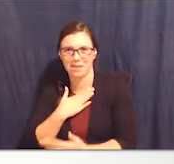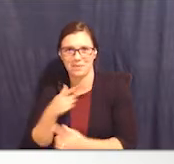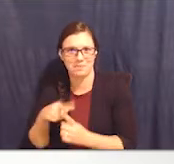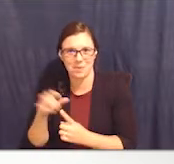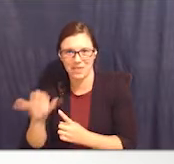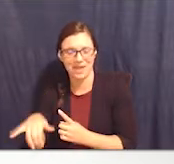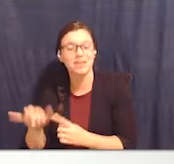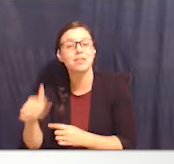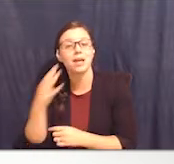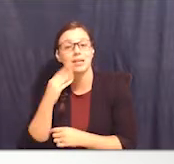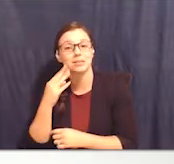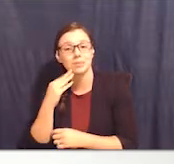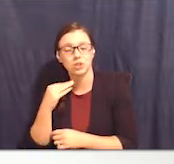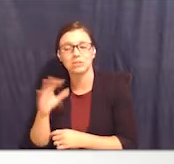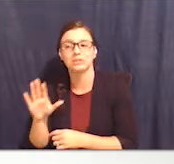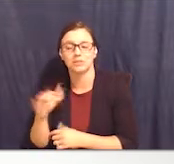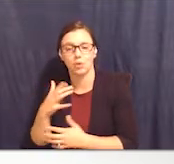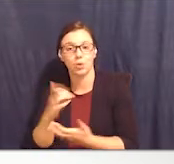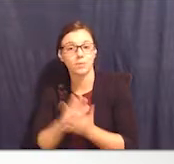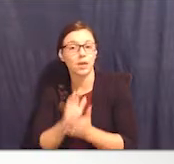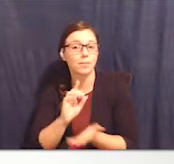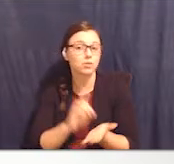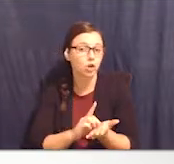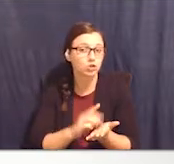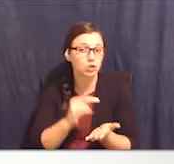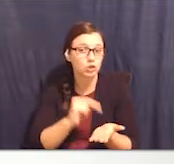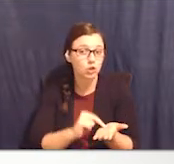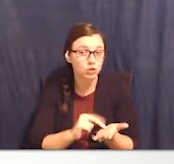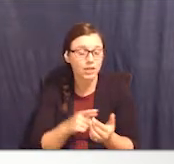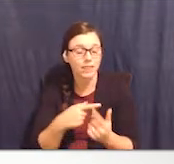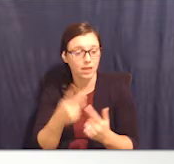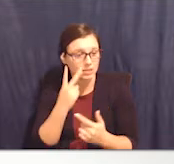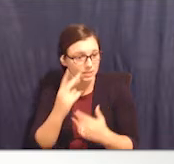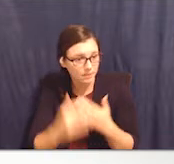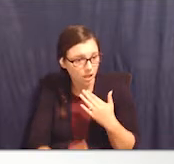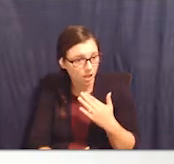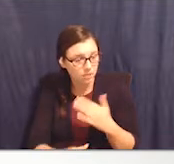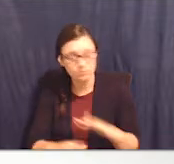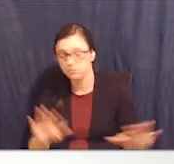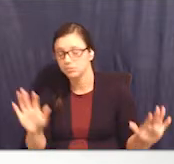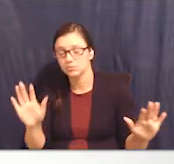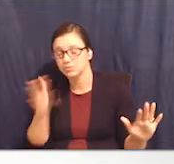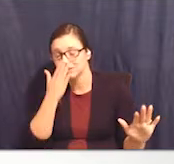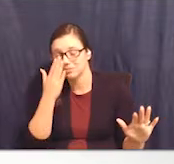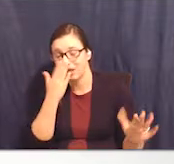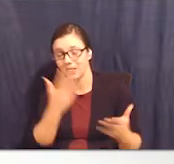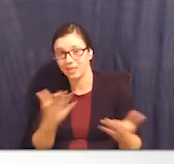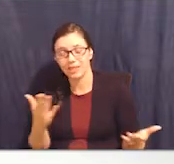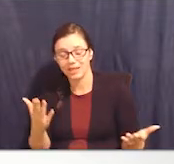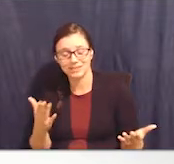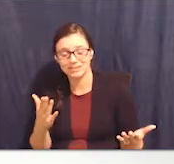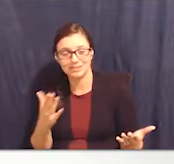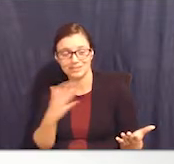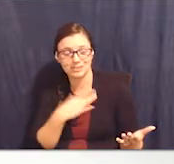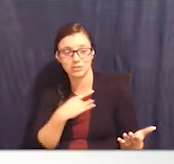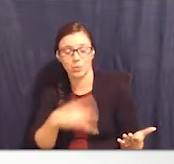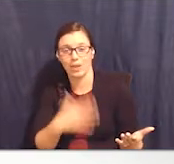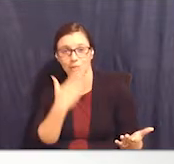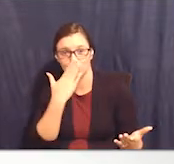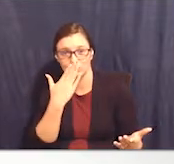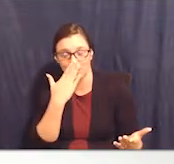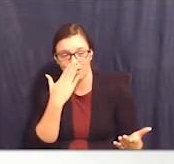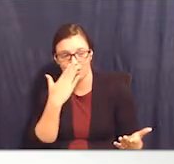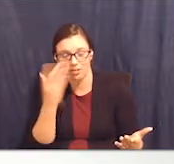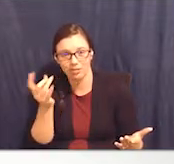do these interest inventories, but this is just taking it and exploring it with other students. And then looking at, okay,